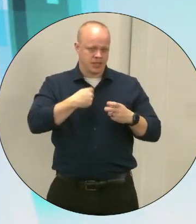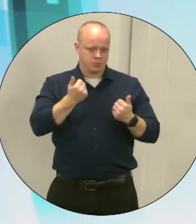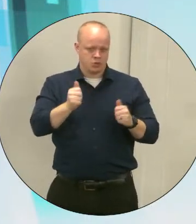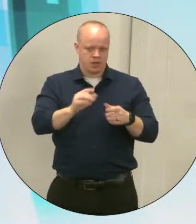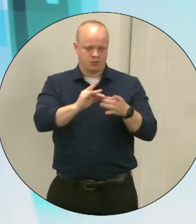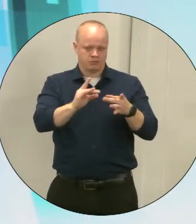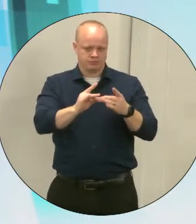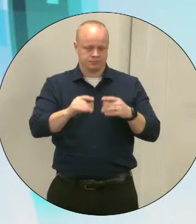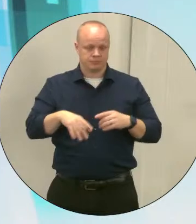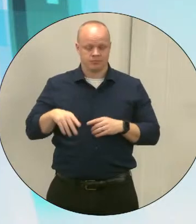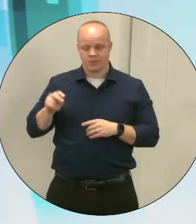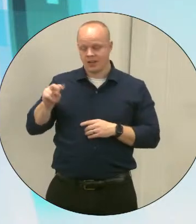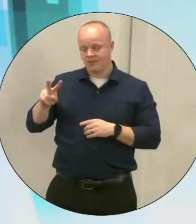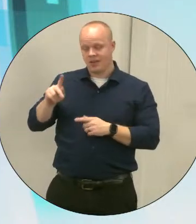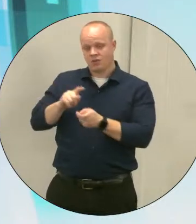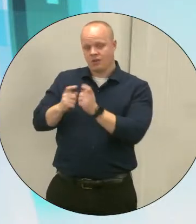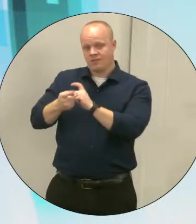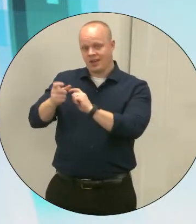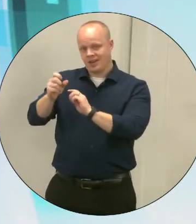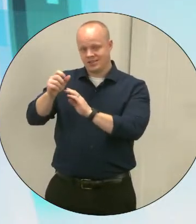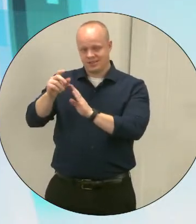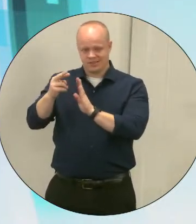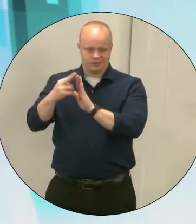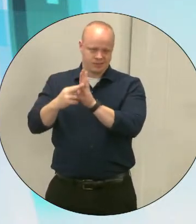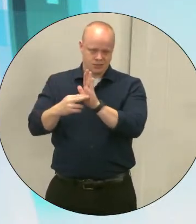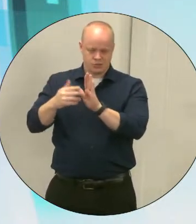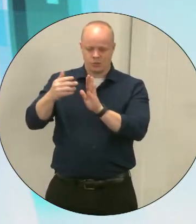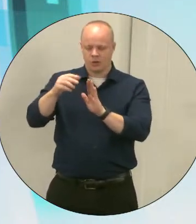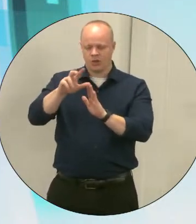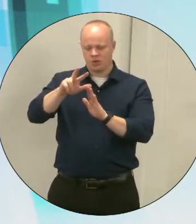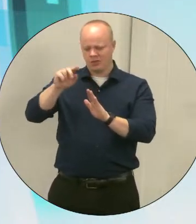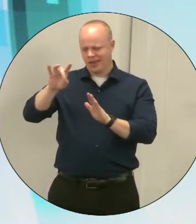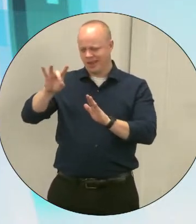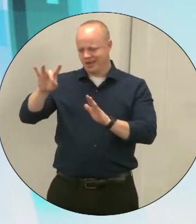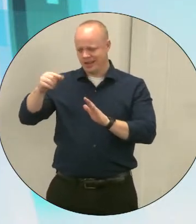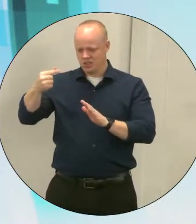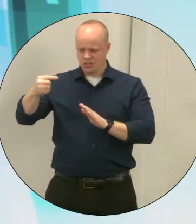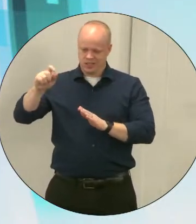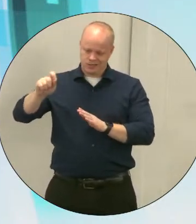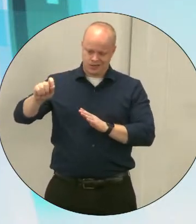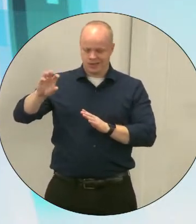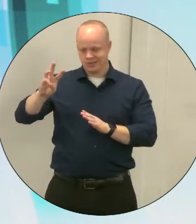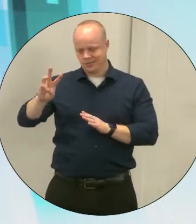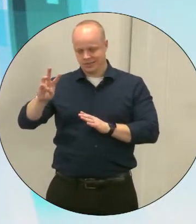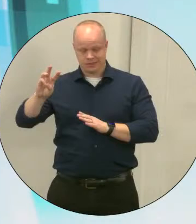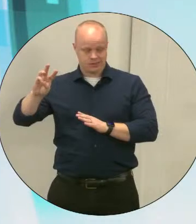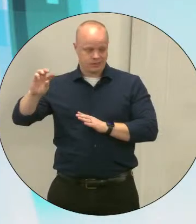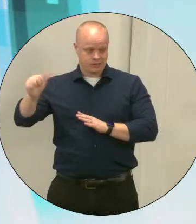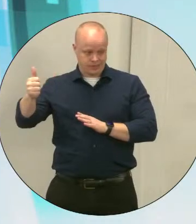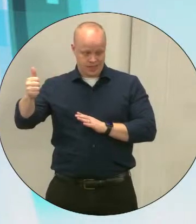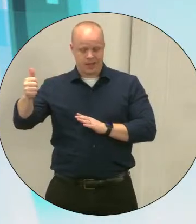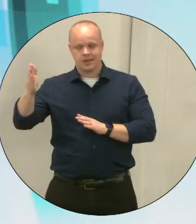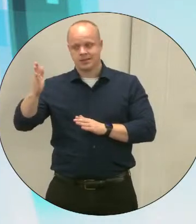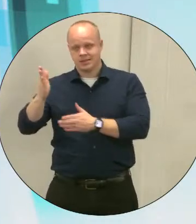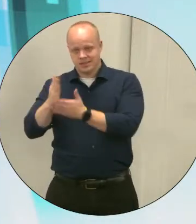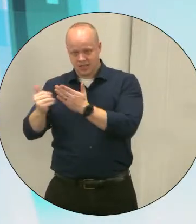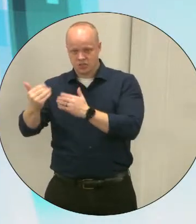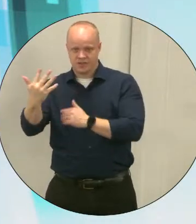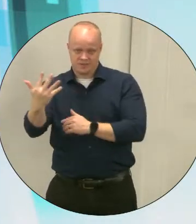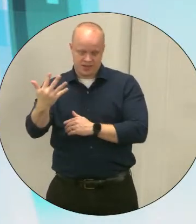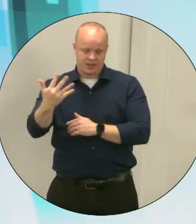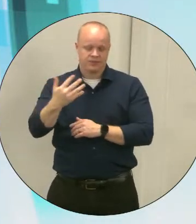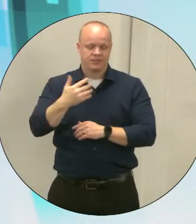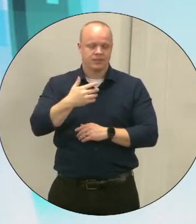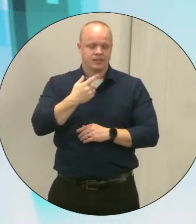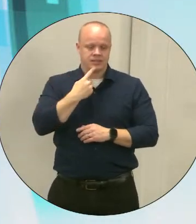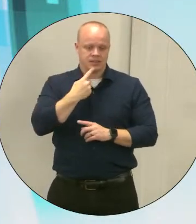In Nevada Revised Statute 388G.6 10, Section 5, it reads, in Section